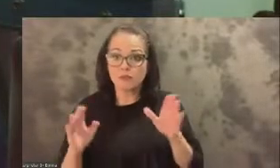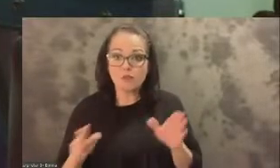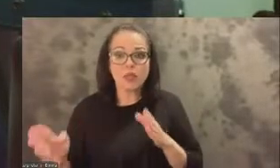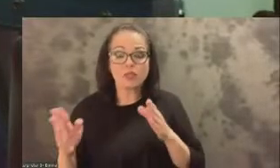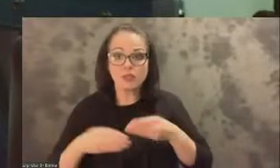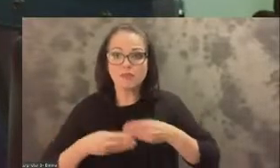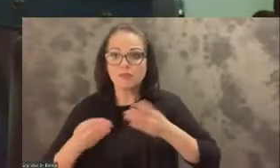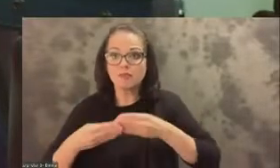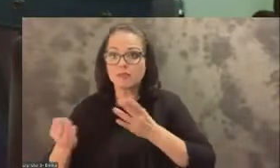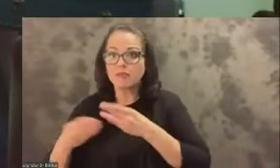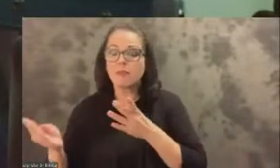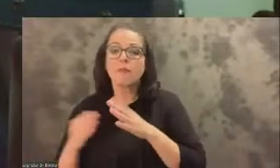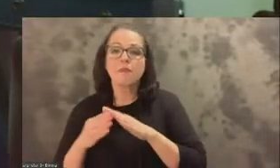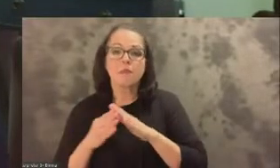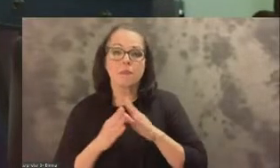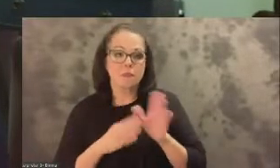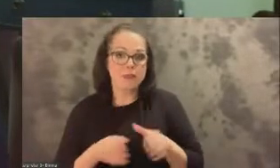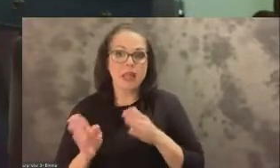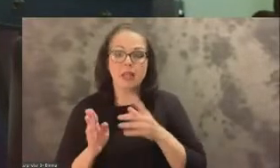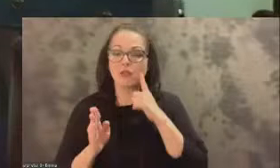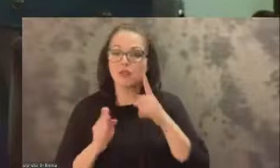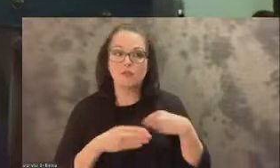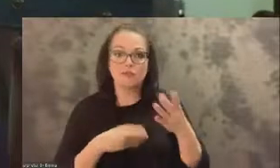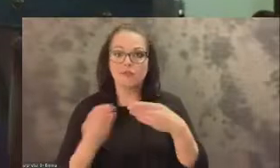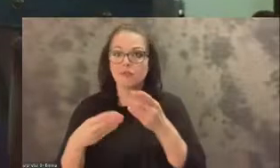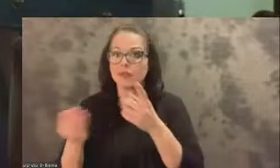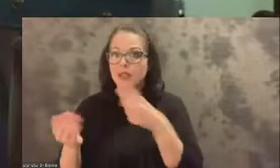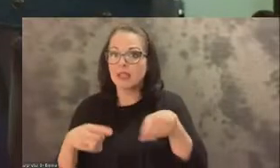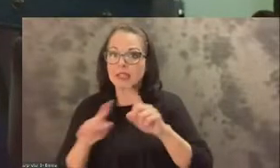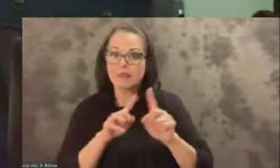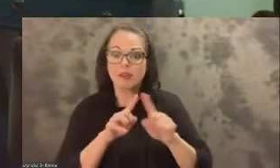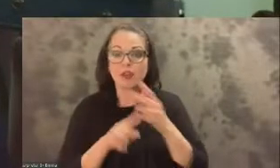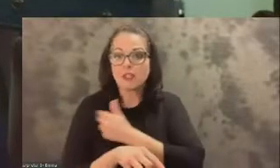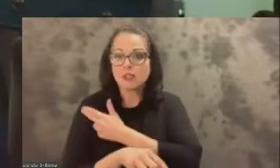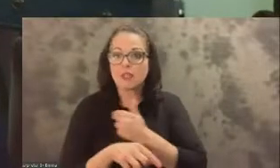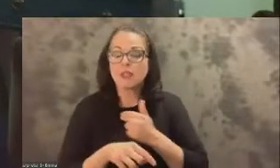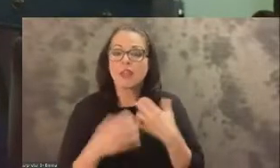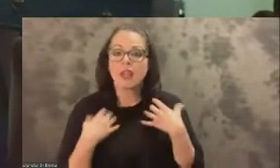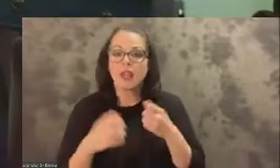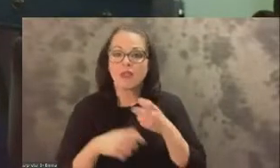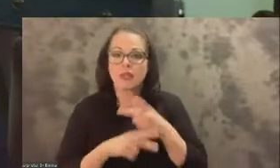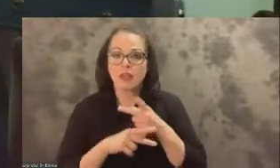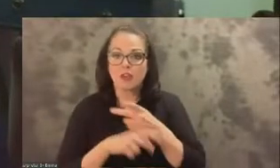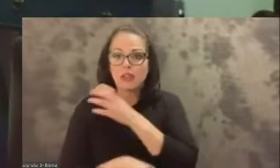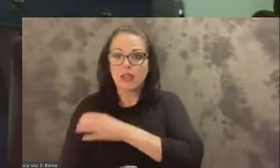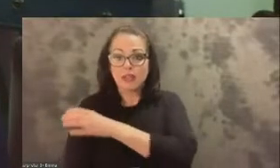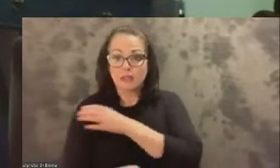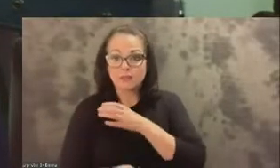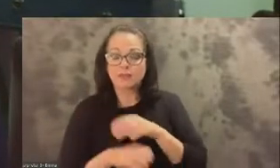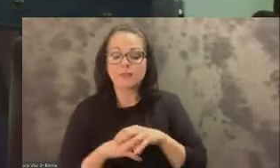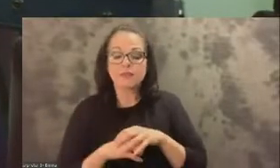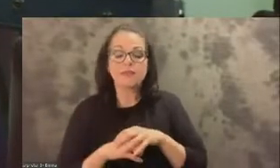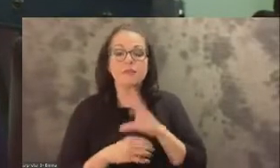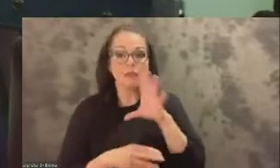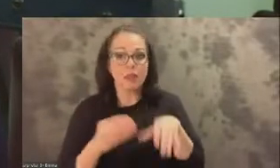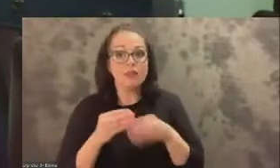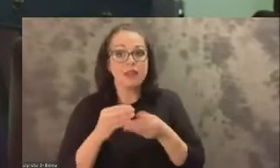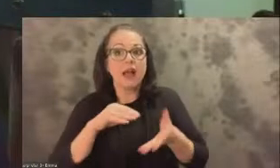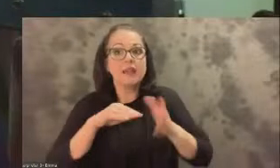distribute PPE to several hospitals and healthcare clinics. And additionally, with what Dr.